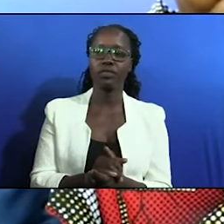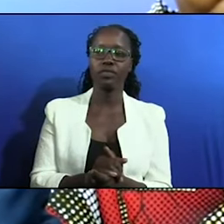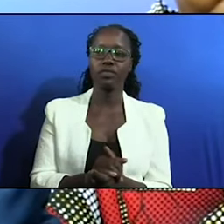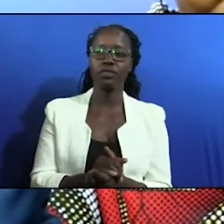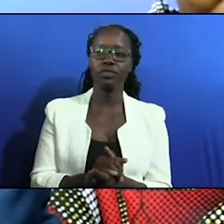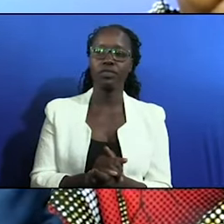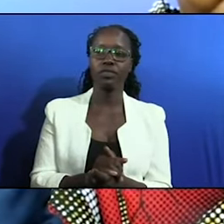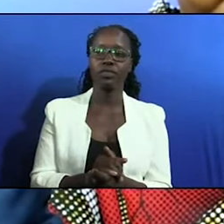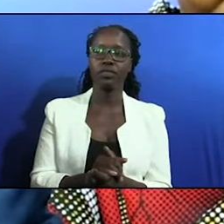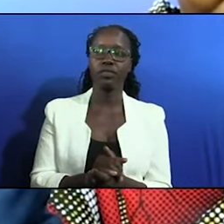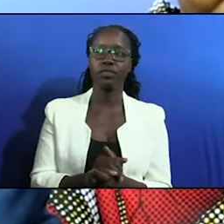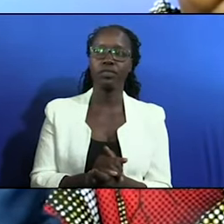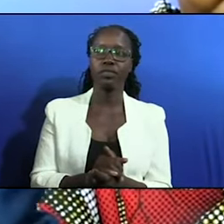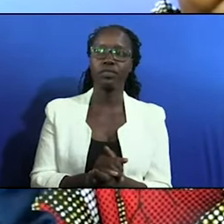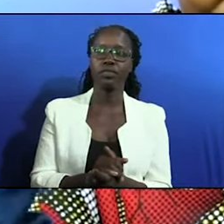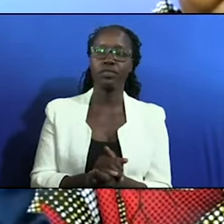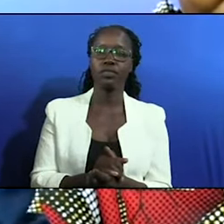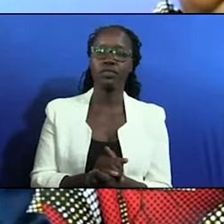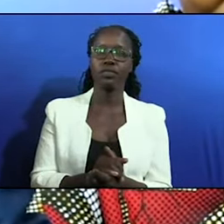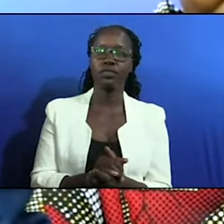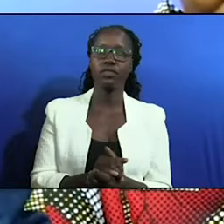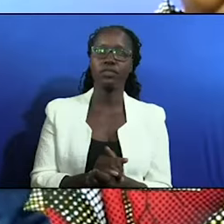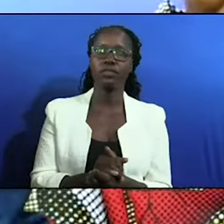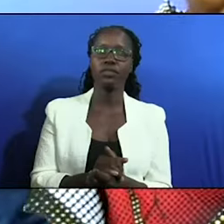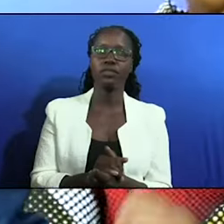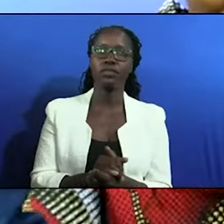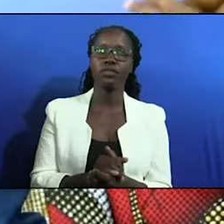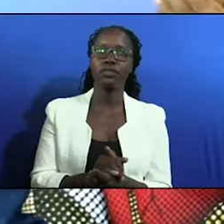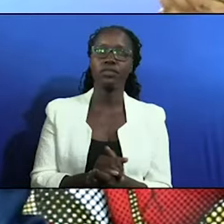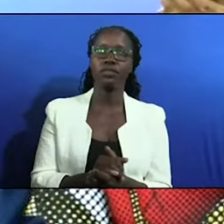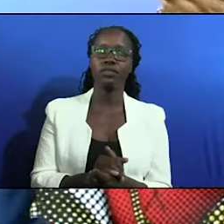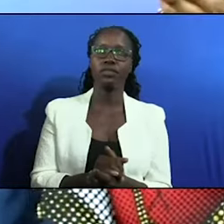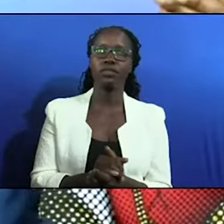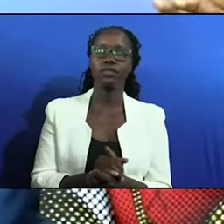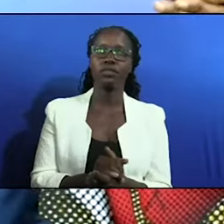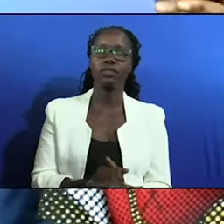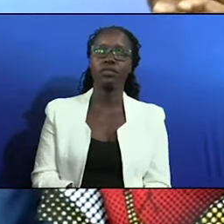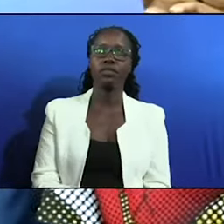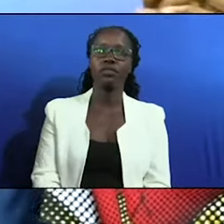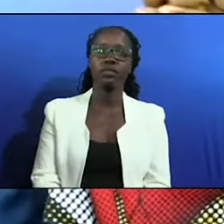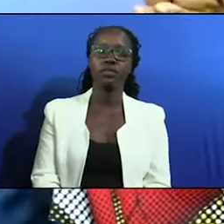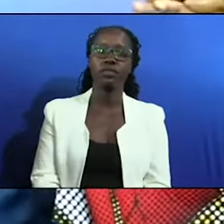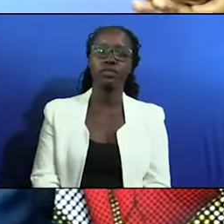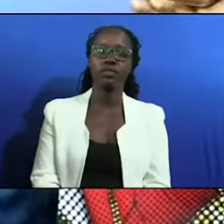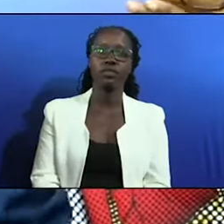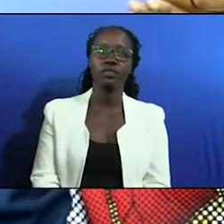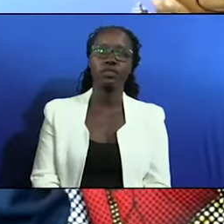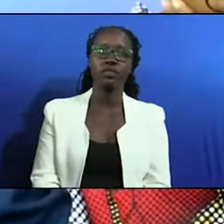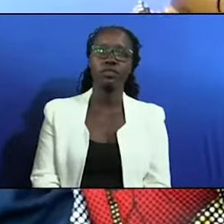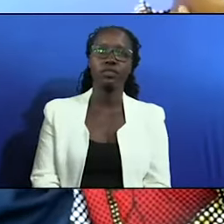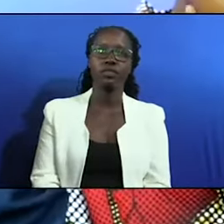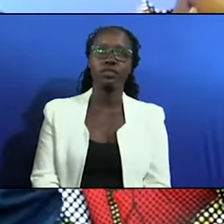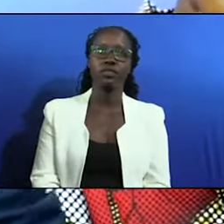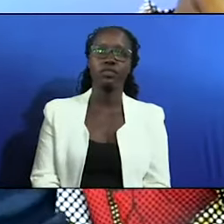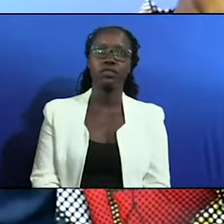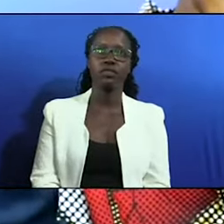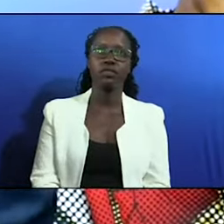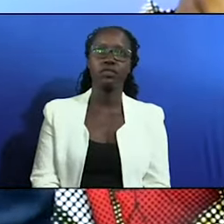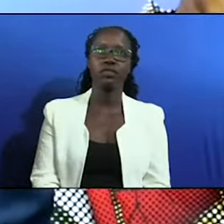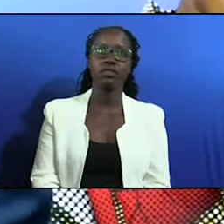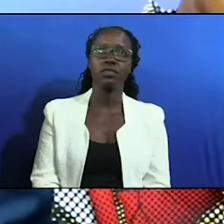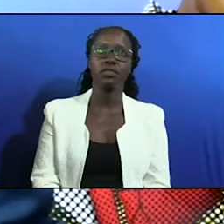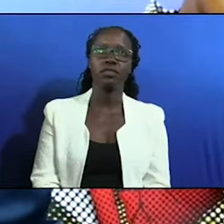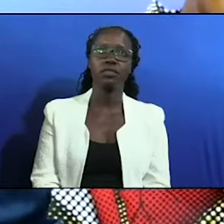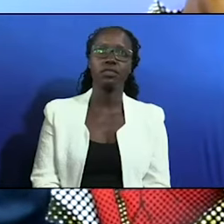to be baptized soon after this. Please, if you take this microphone of mine, you will